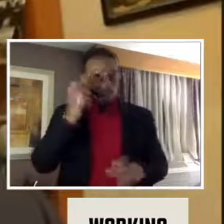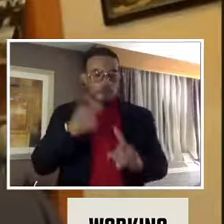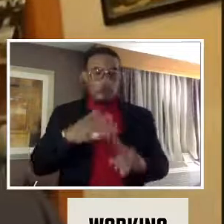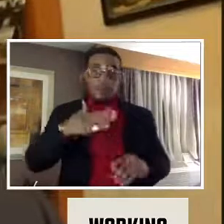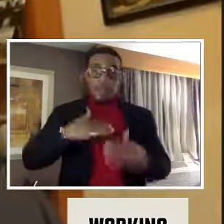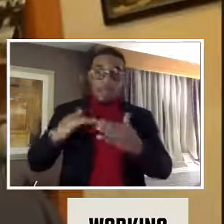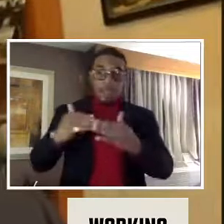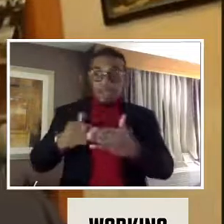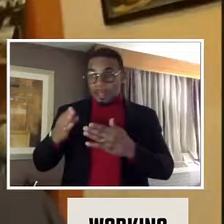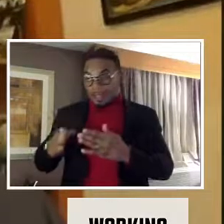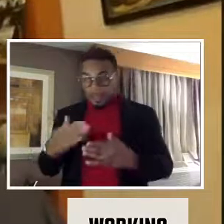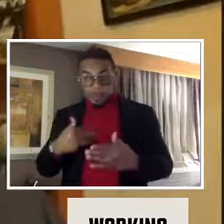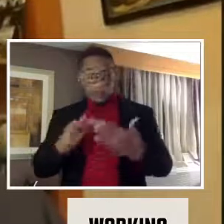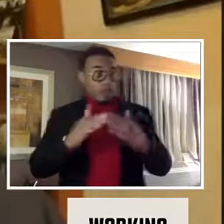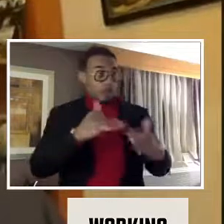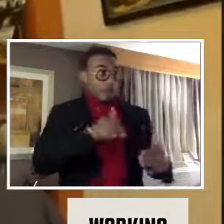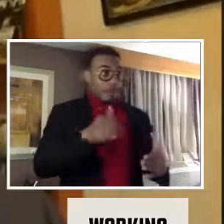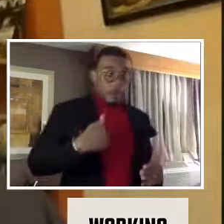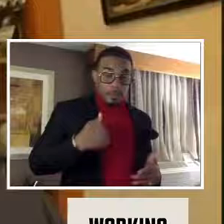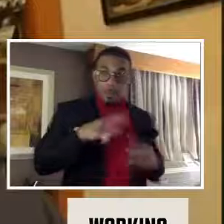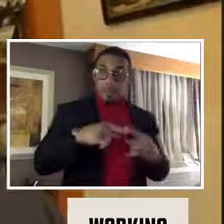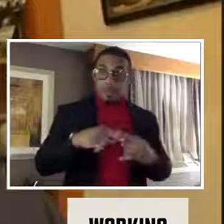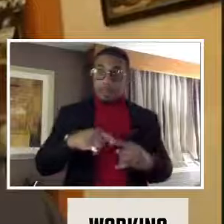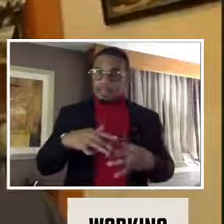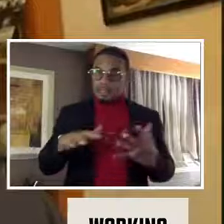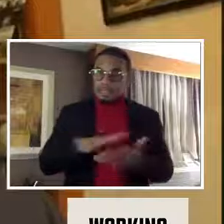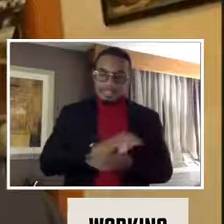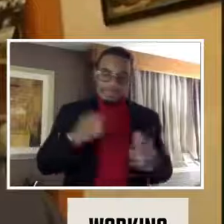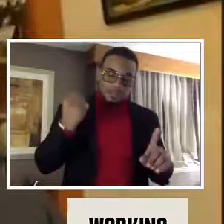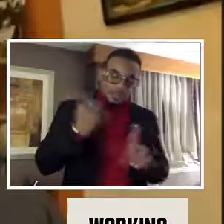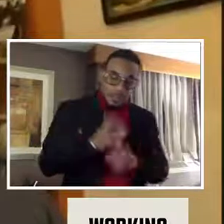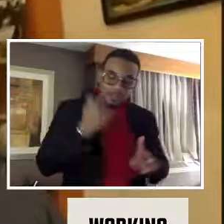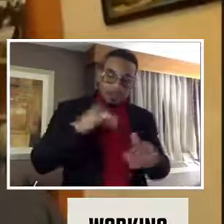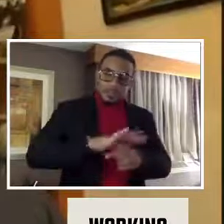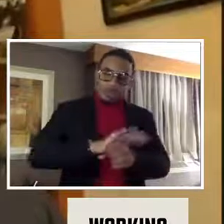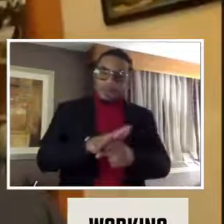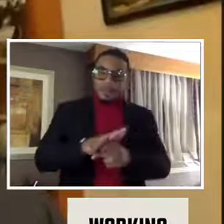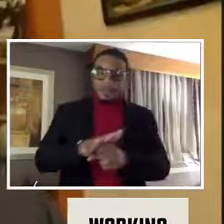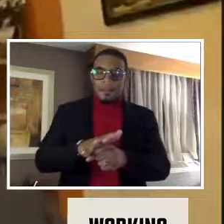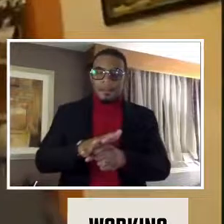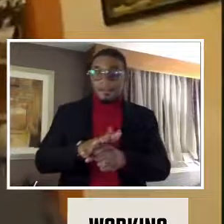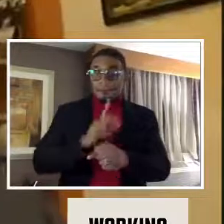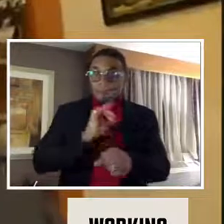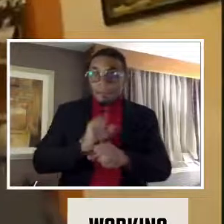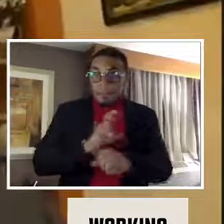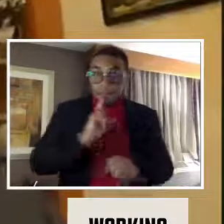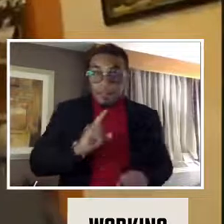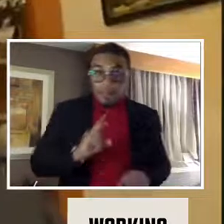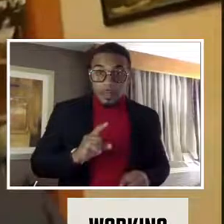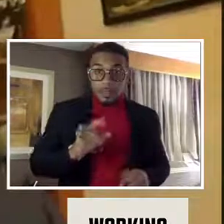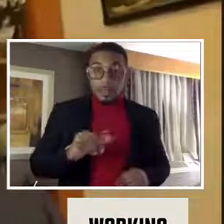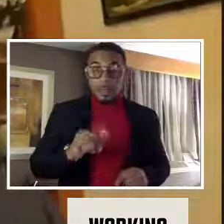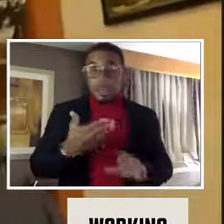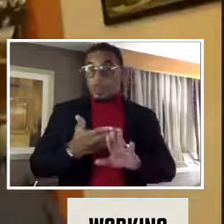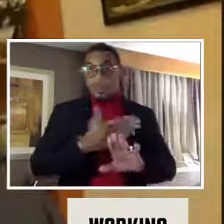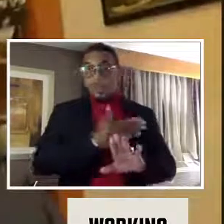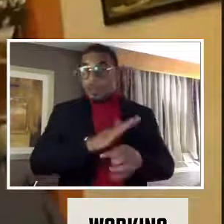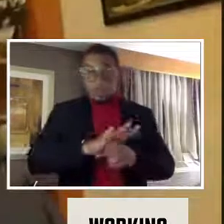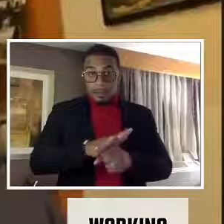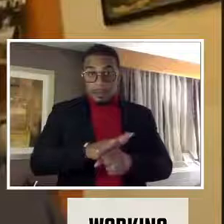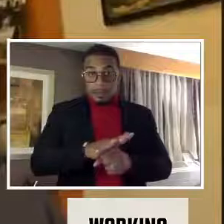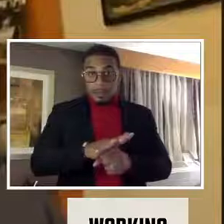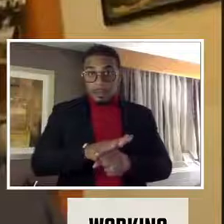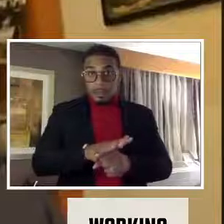my neighbors and community members about the devastating impact of this pandemic. And the reality is that before the